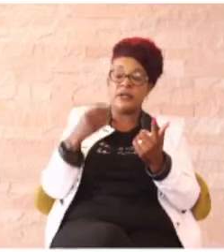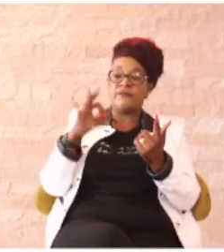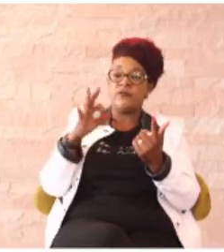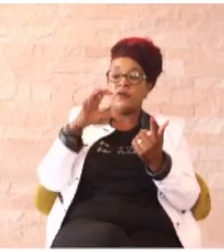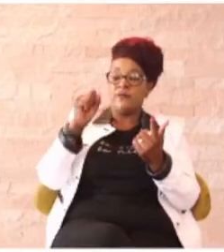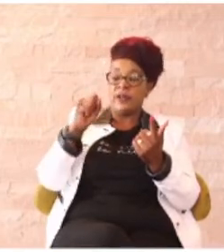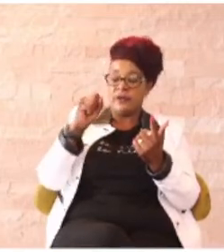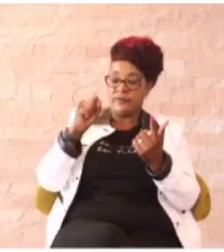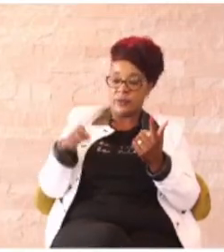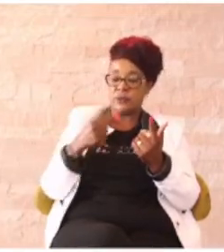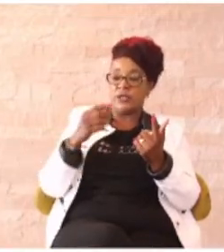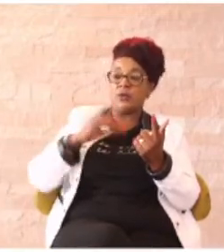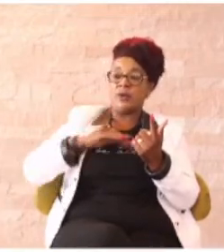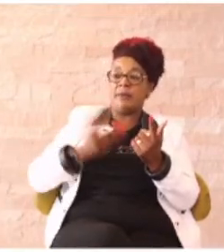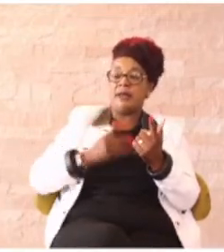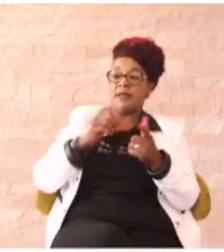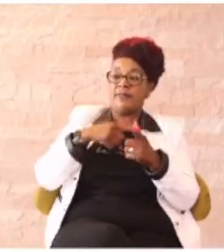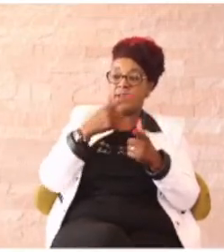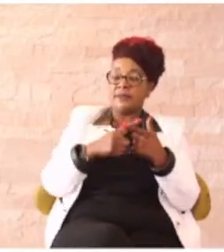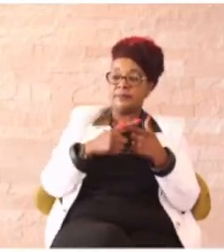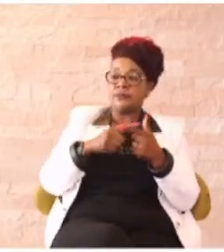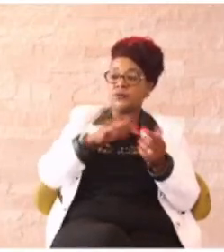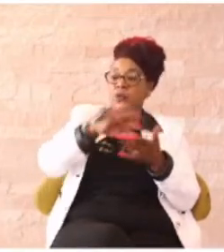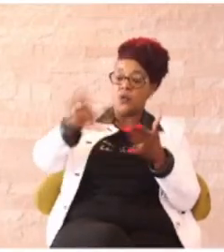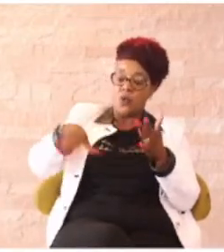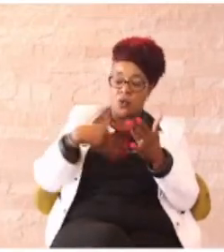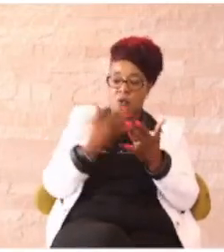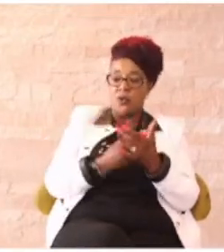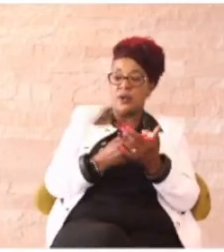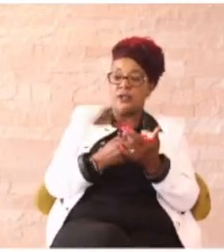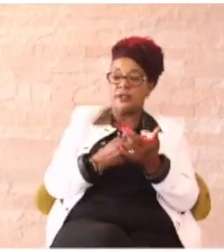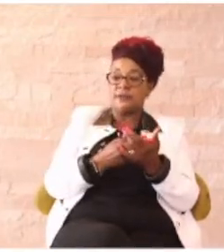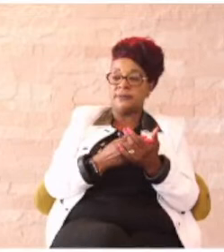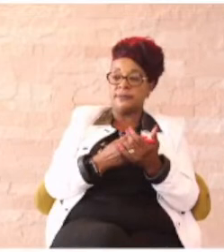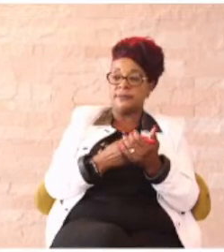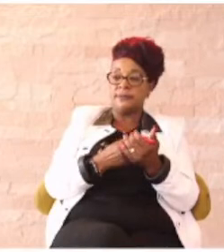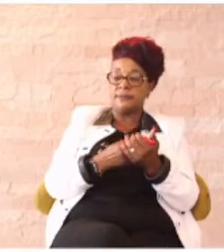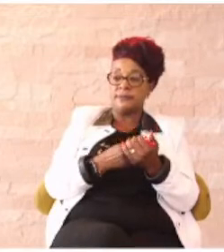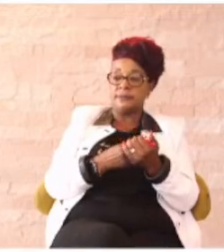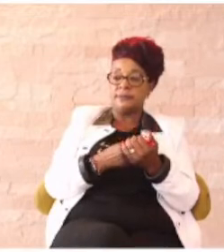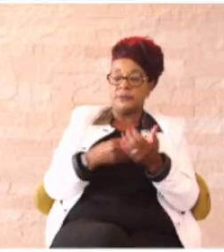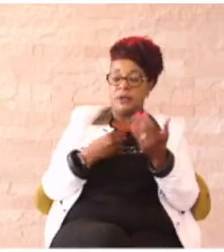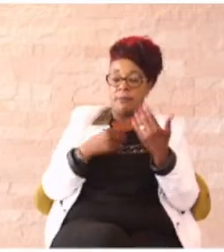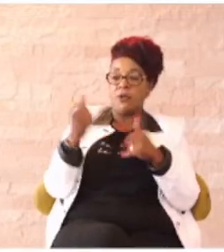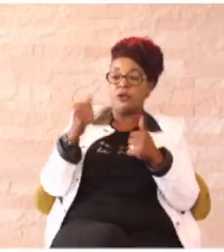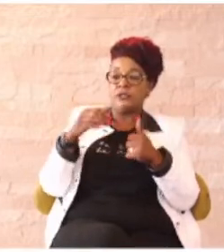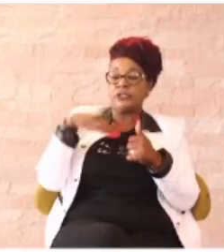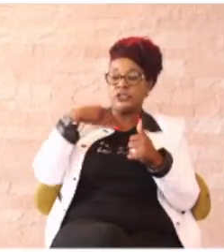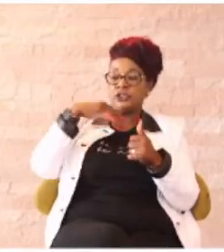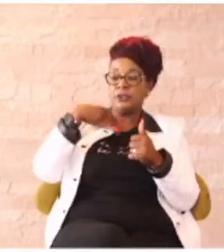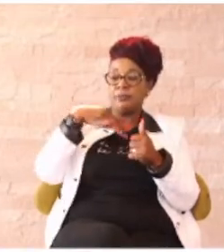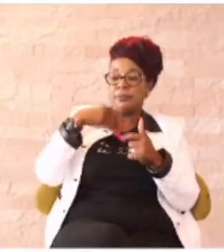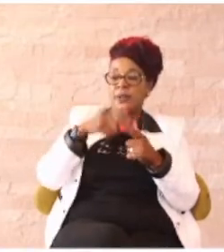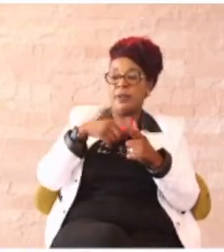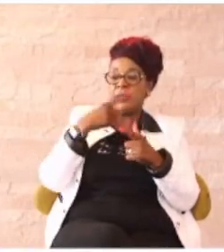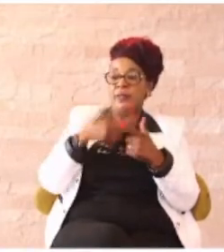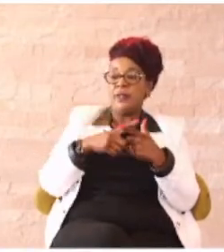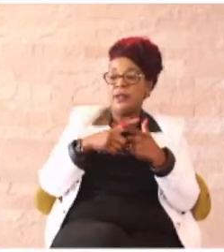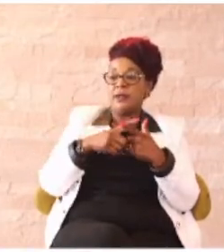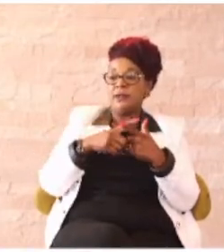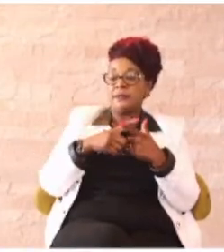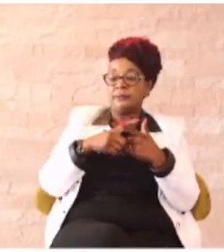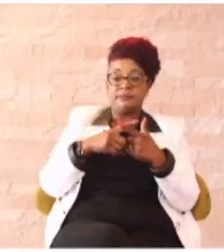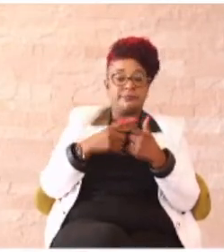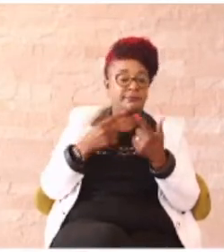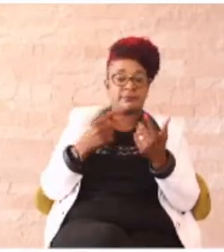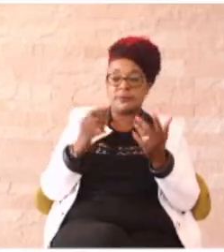Then they bought 2 sheep. Then their sheep became increasing from day to day,